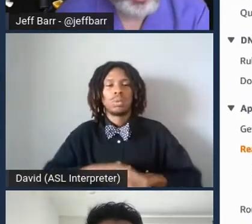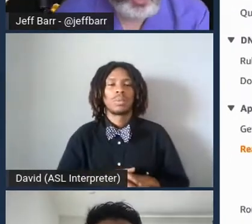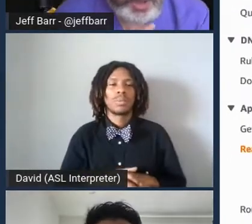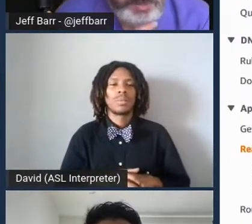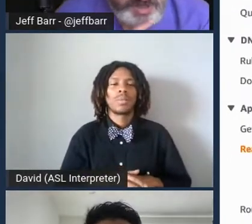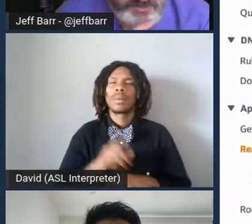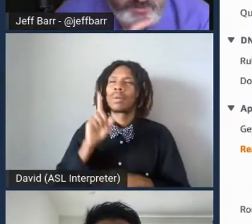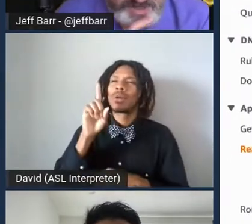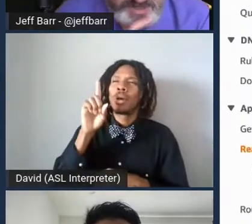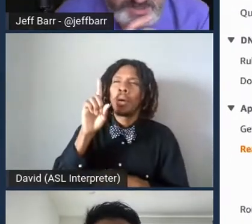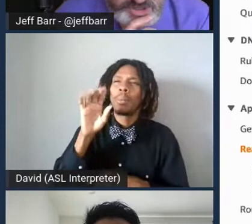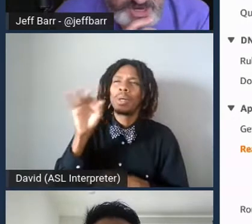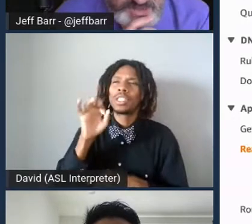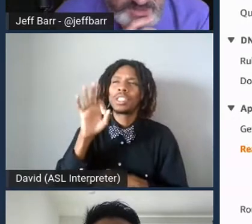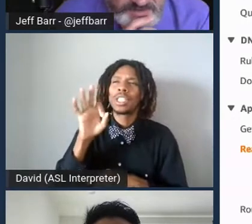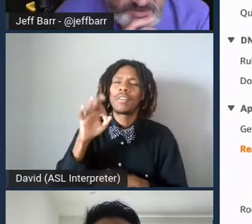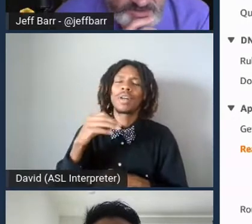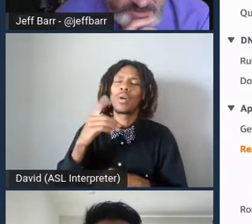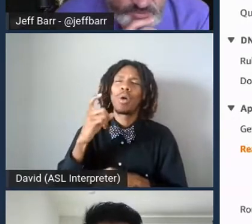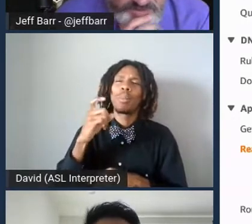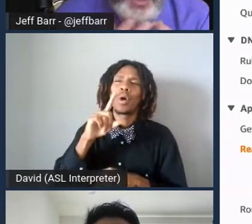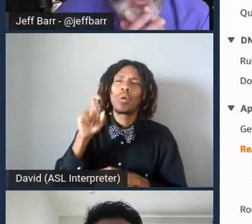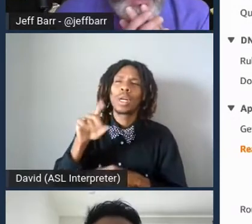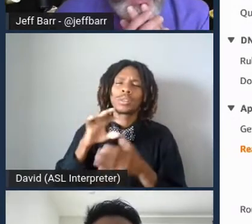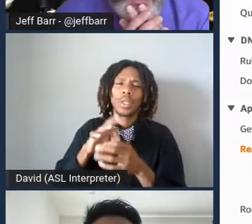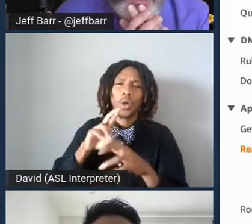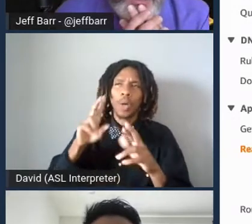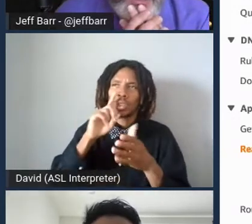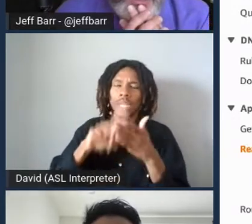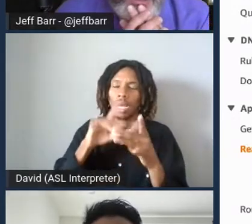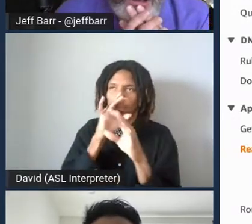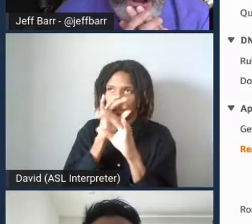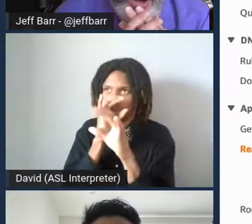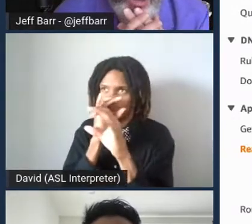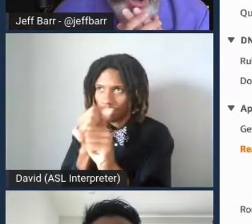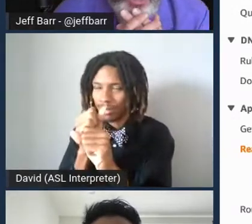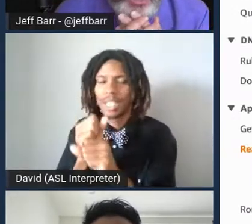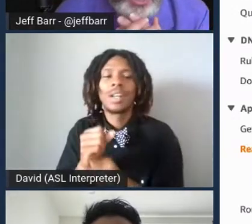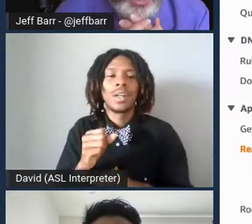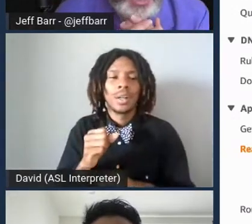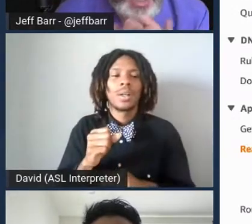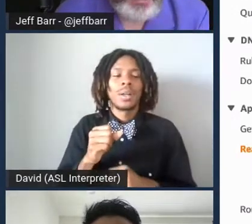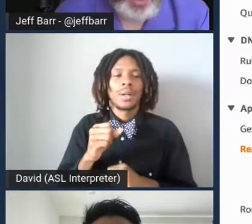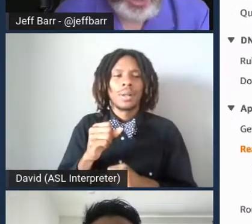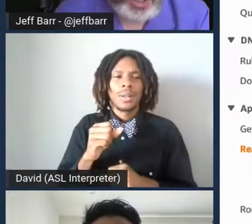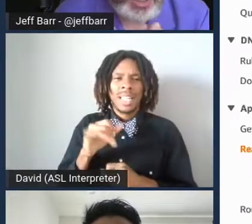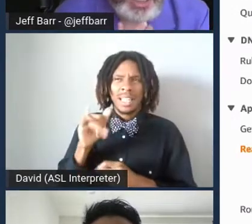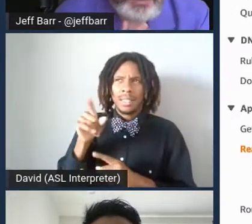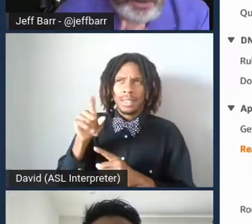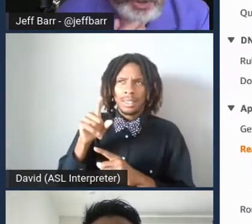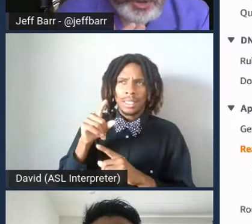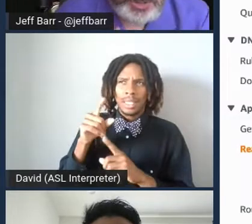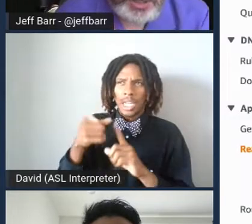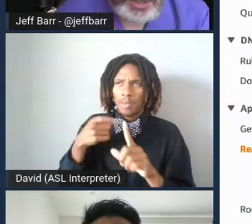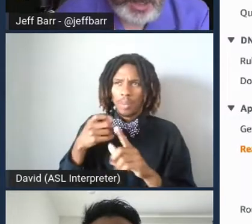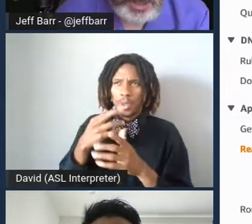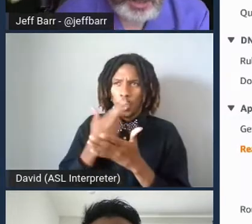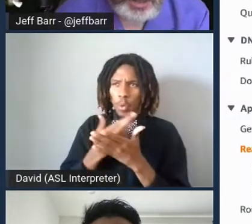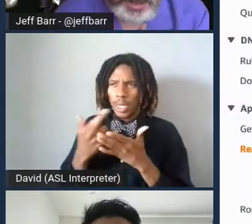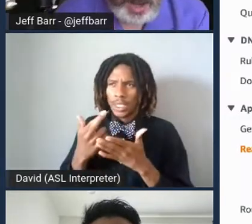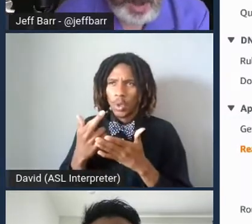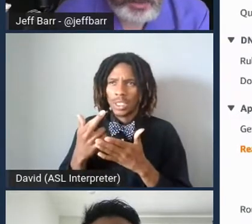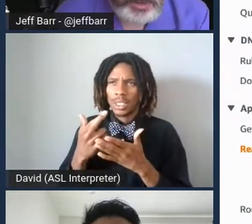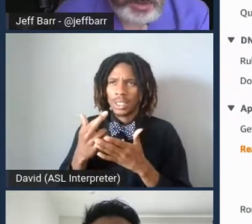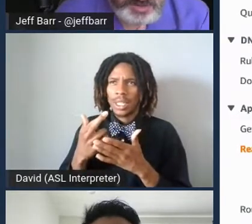Just one more question about the readiness checks, because I'm really intrigued. Yeah. Is that based on the set of resources that's